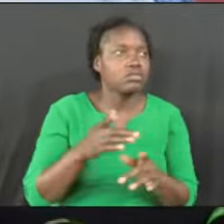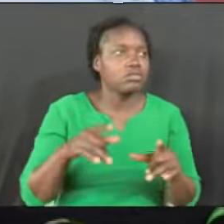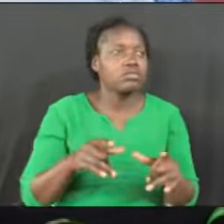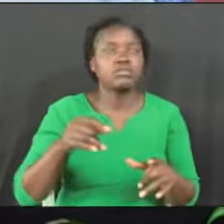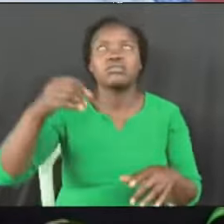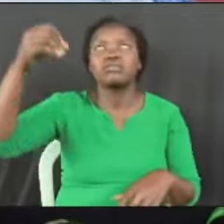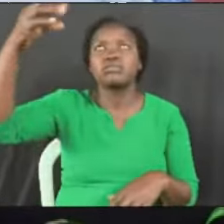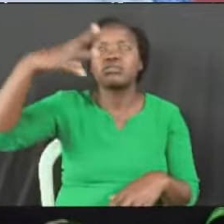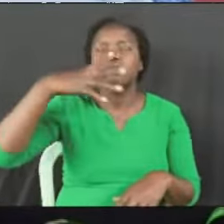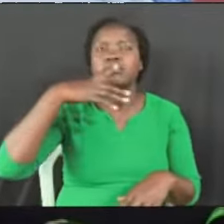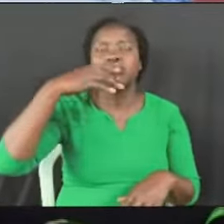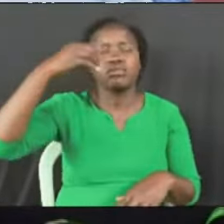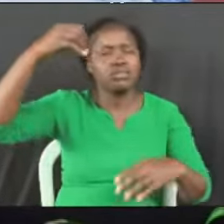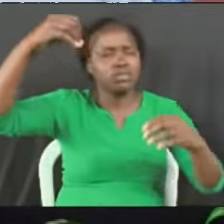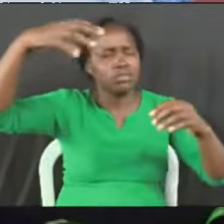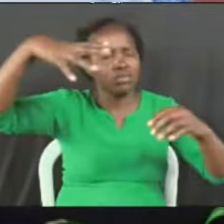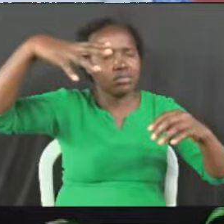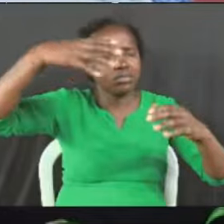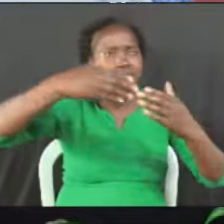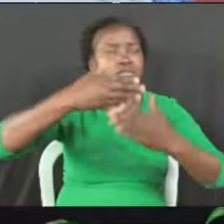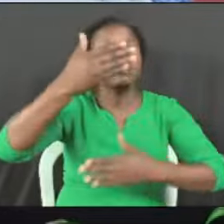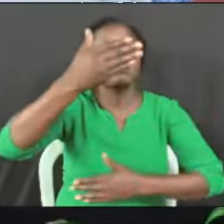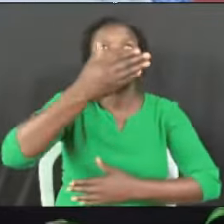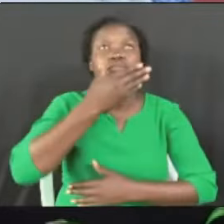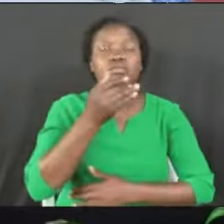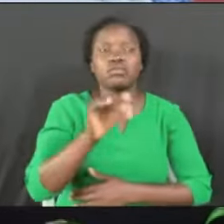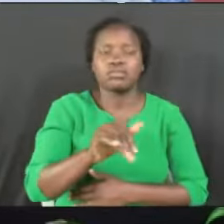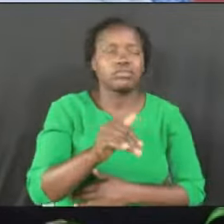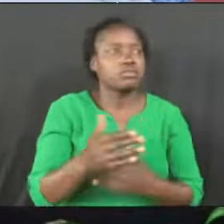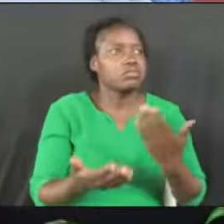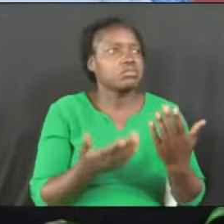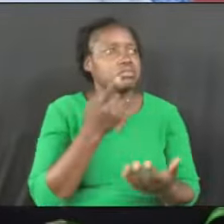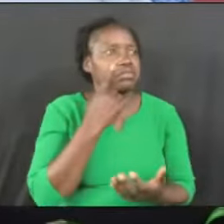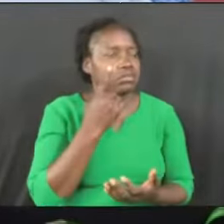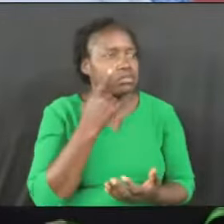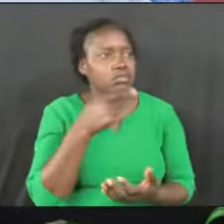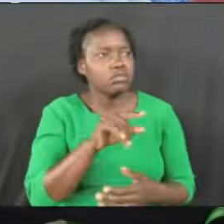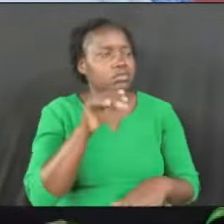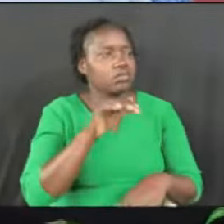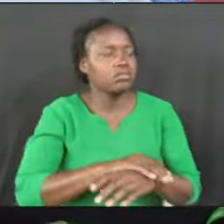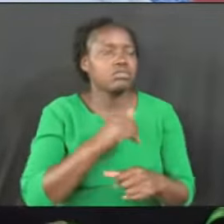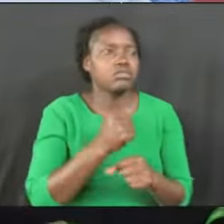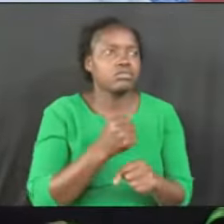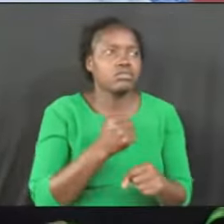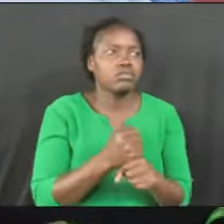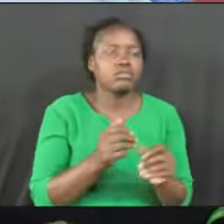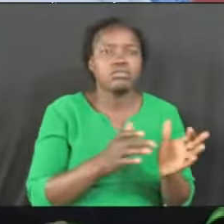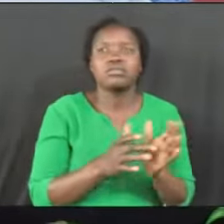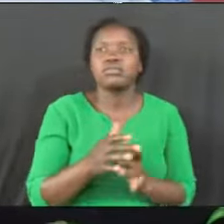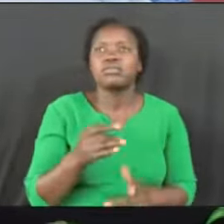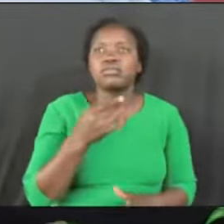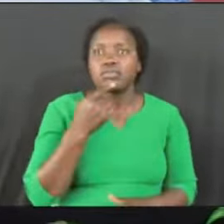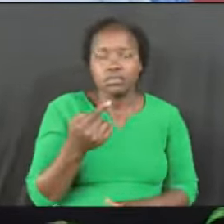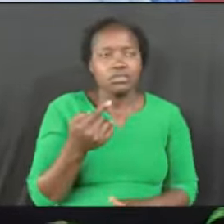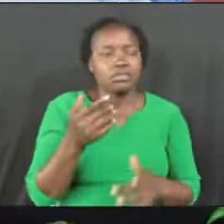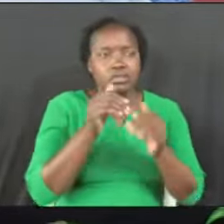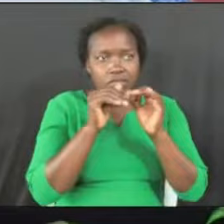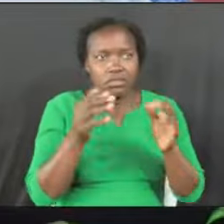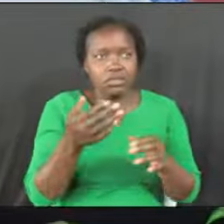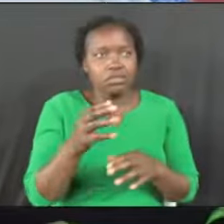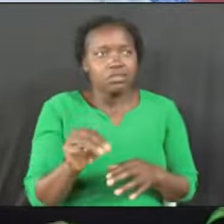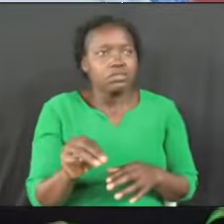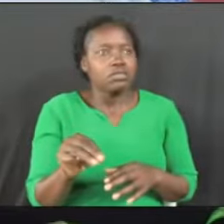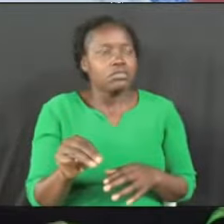light so shine before men that they might see your good deeds. Jesus said, blessed are they that